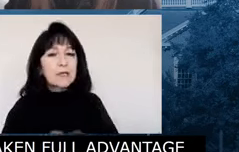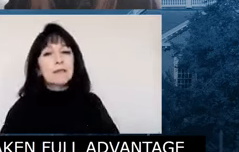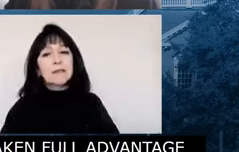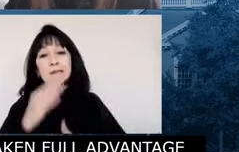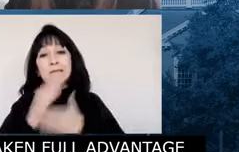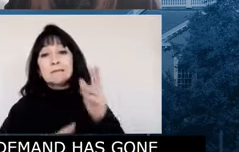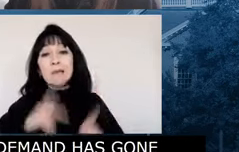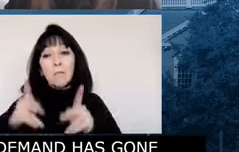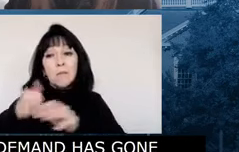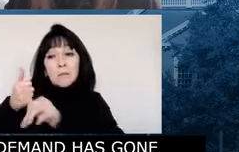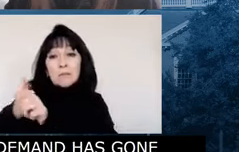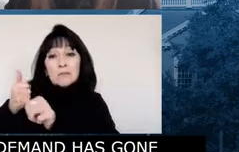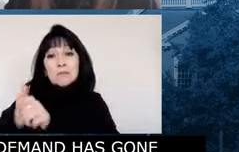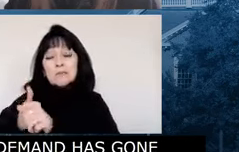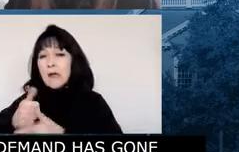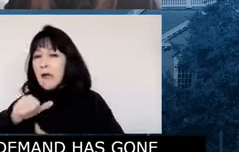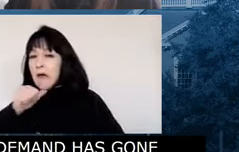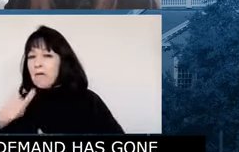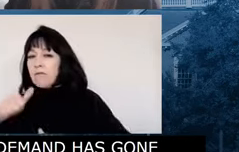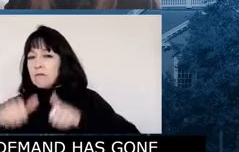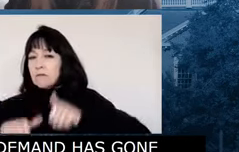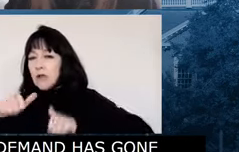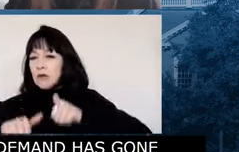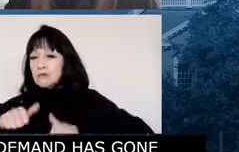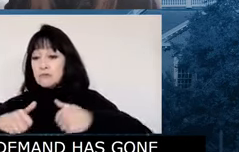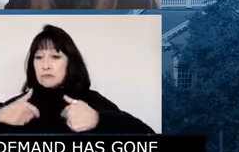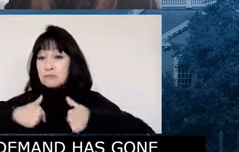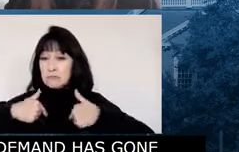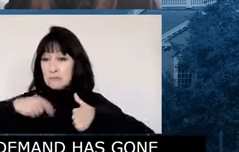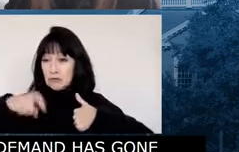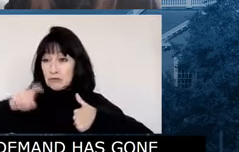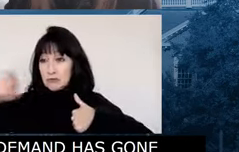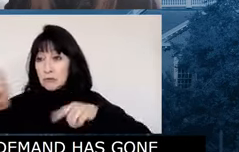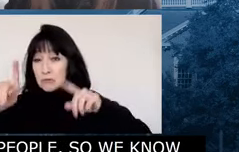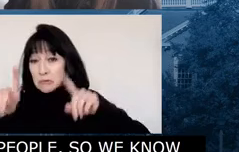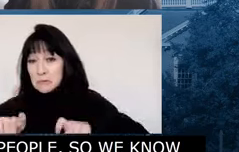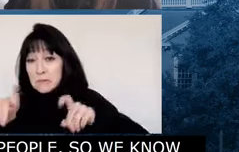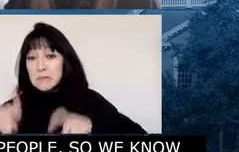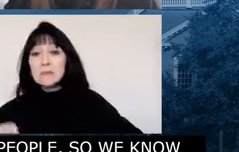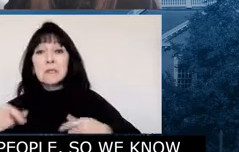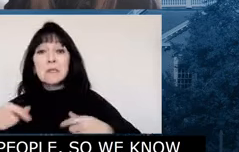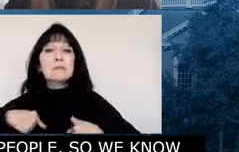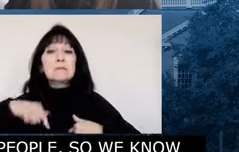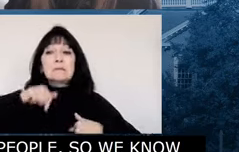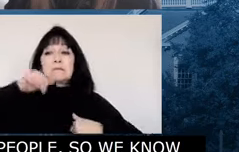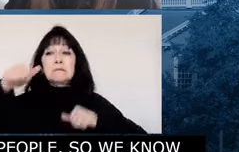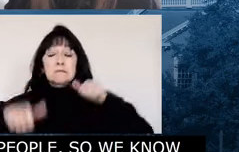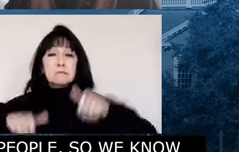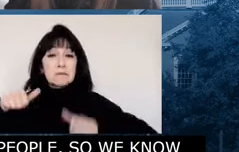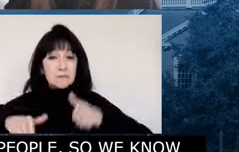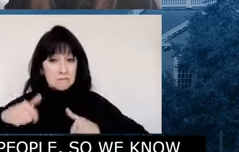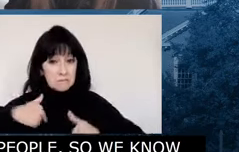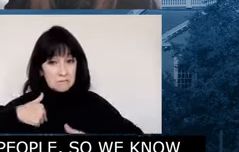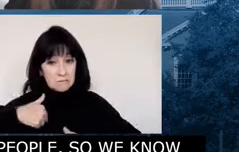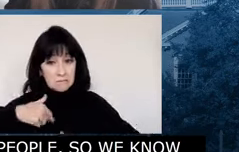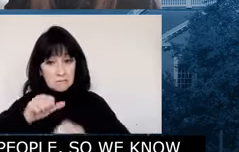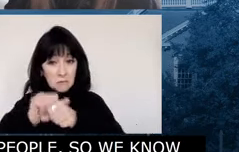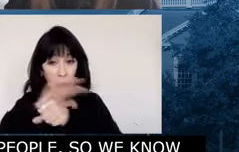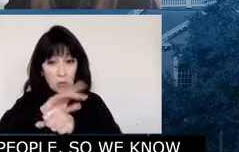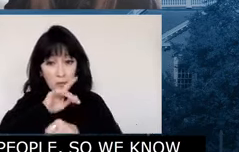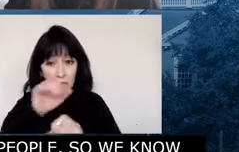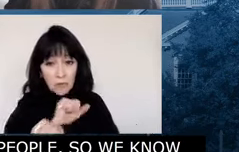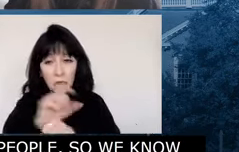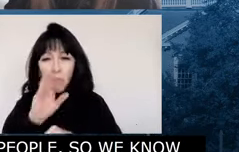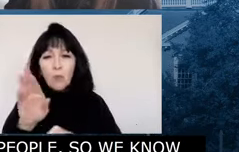this time, I think from several initiatives, the community testing that Lisa Henry and her